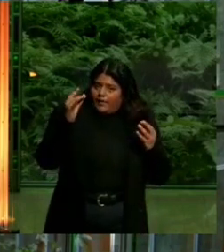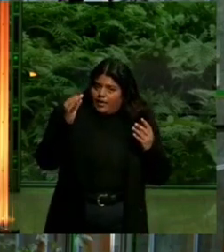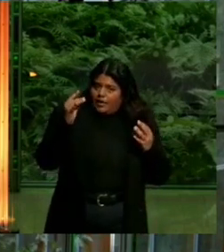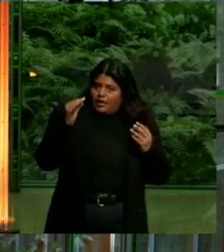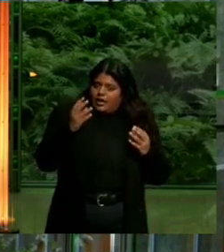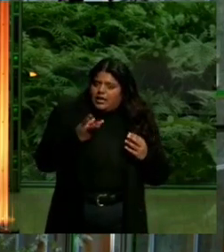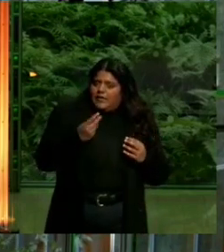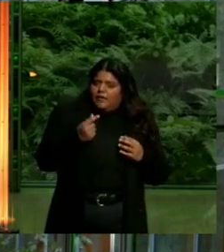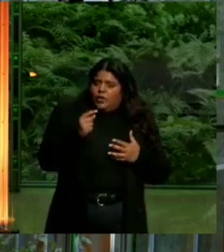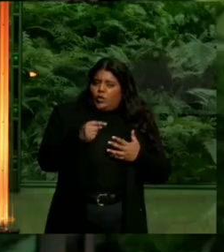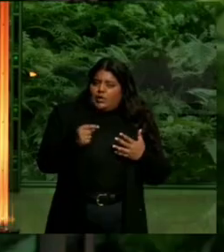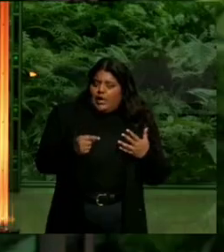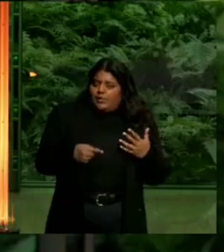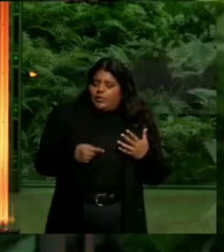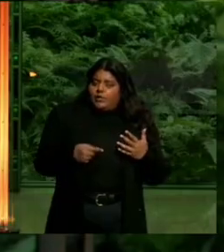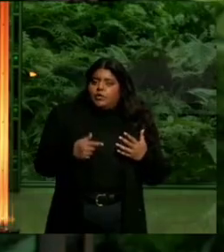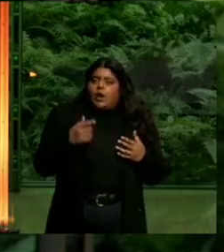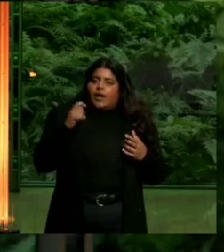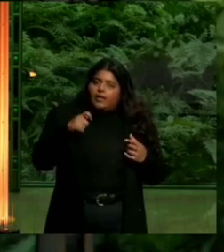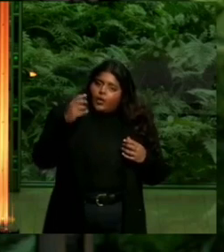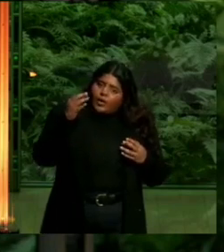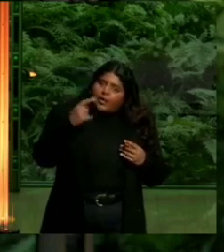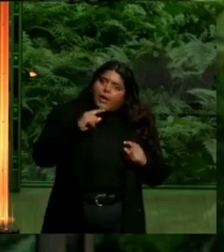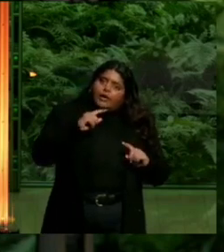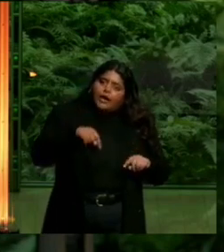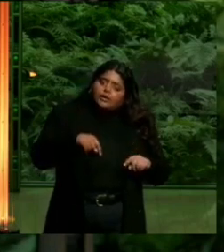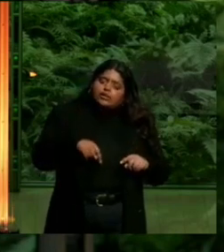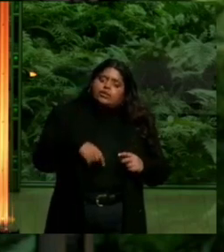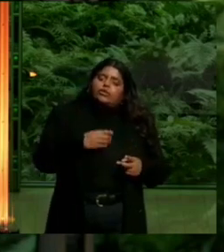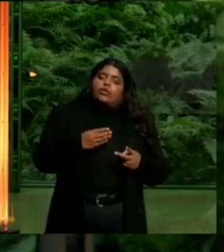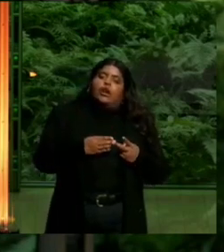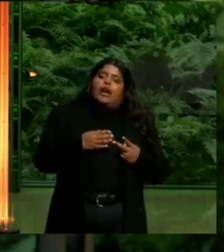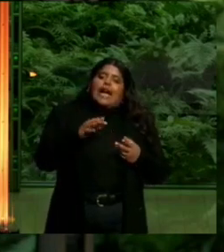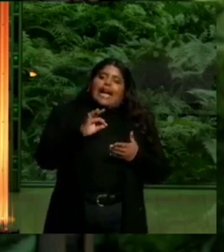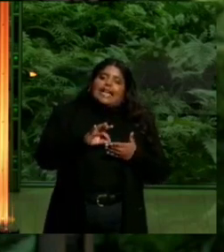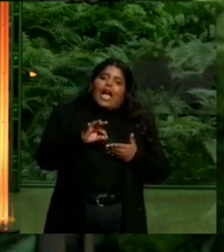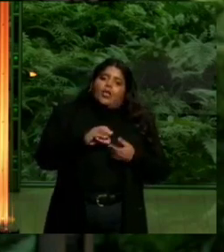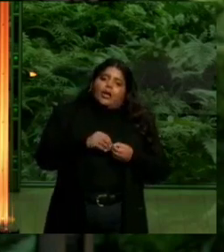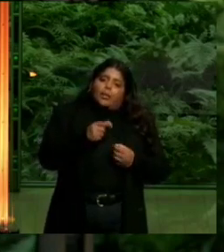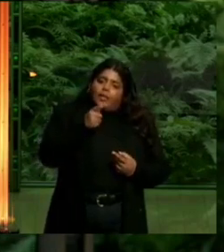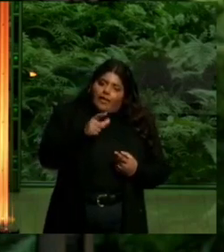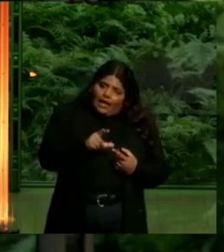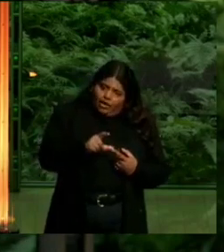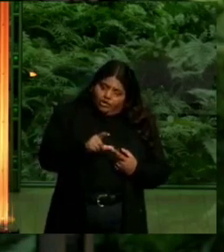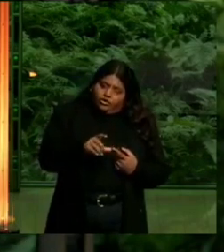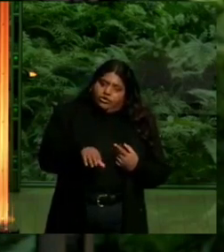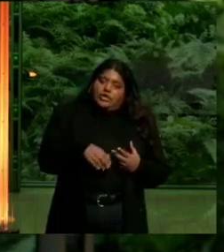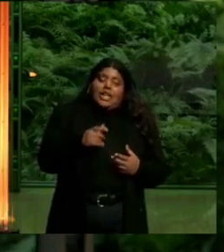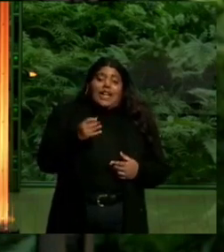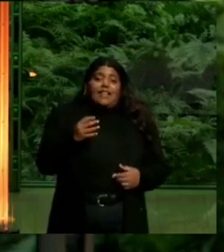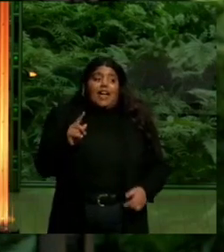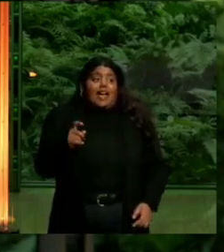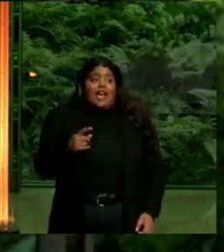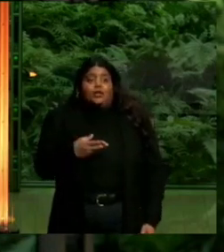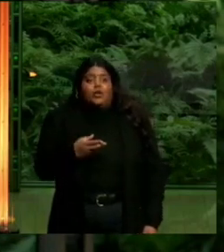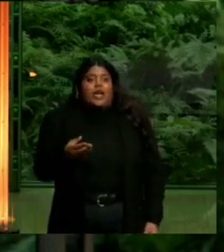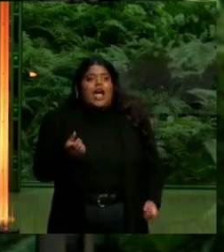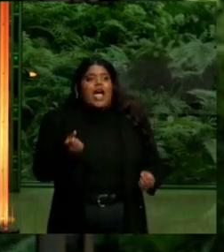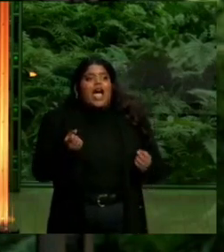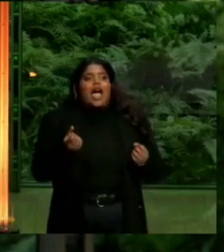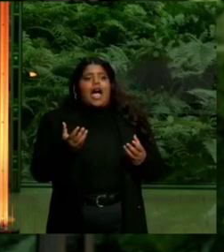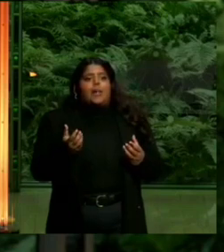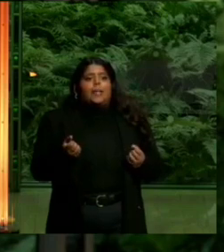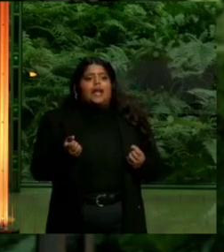a few steps, right? So you have to think about an answer and then count the number of letters, right? If I asked you guys, hey, how